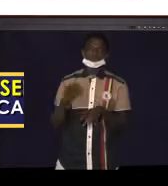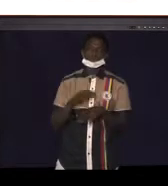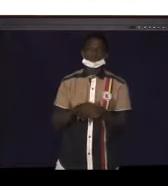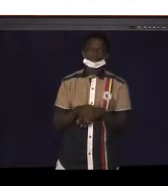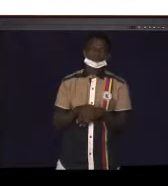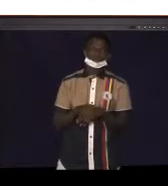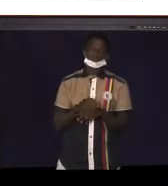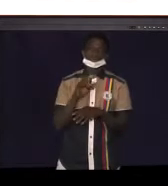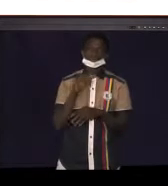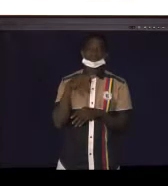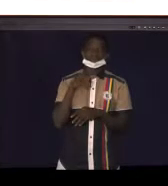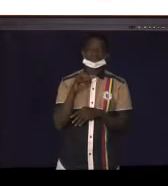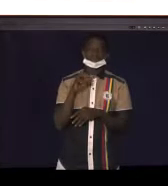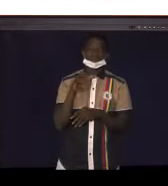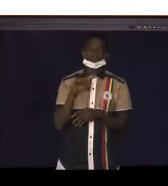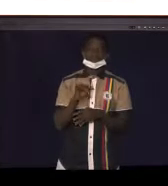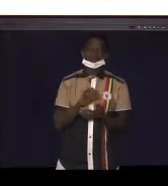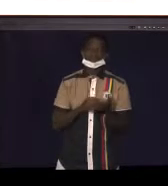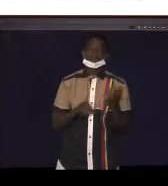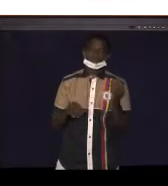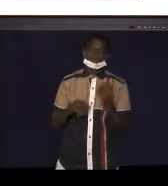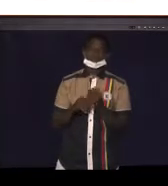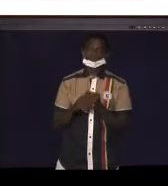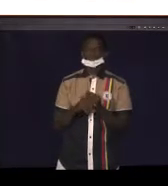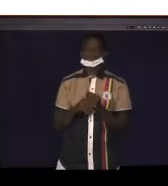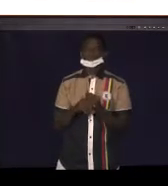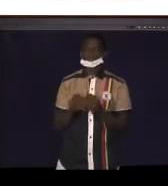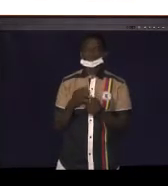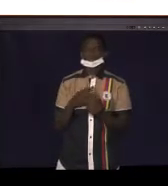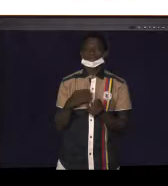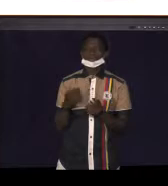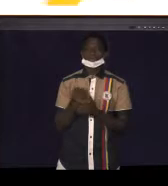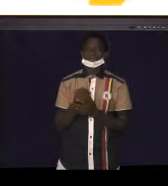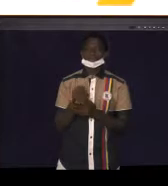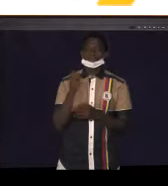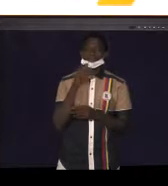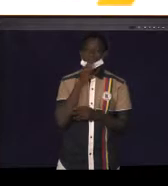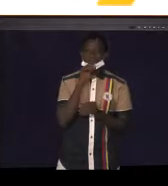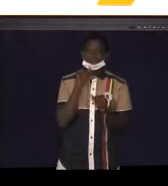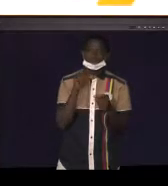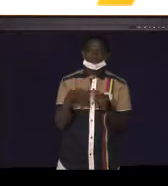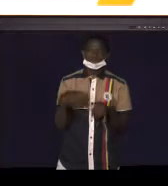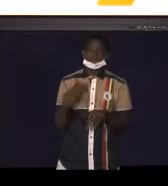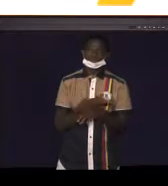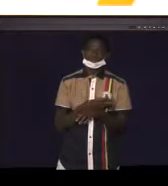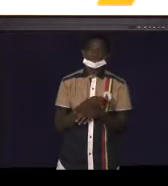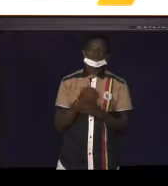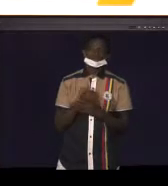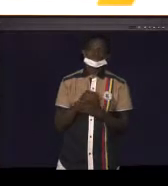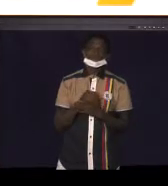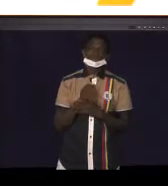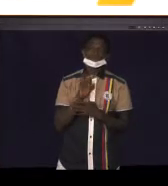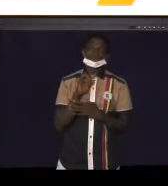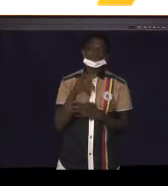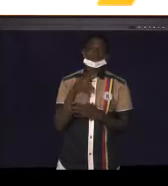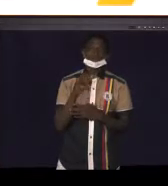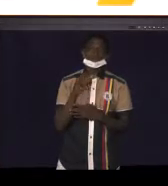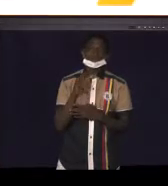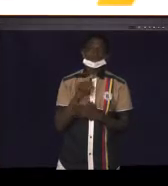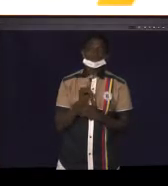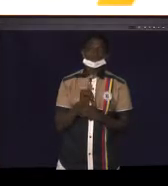of different graduations. You should be able to subtract capacities of different graduations. You should also be able to multiply capacities of